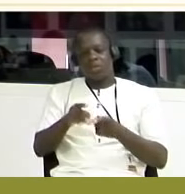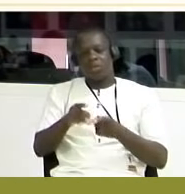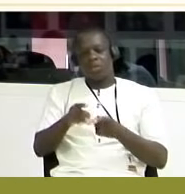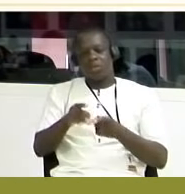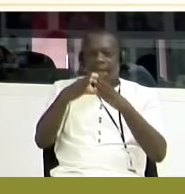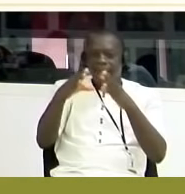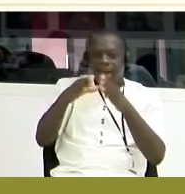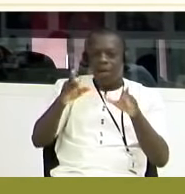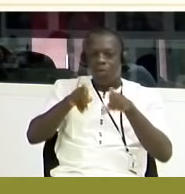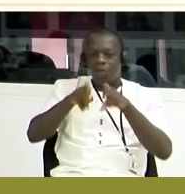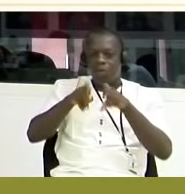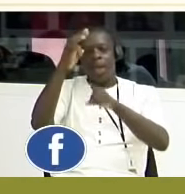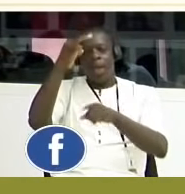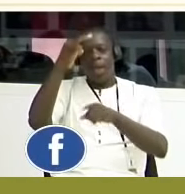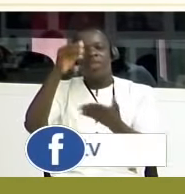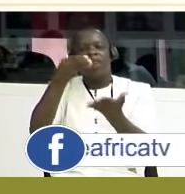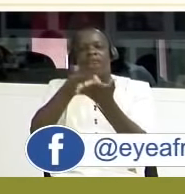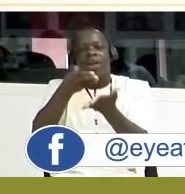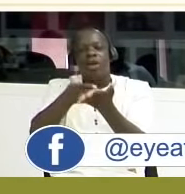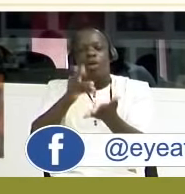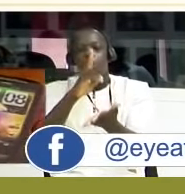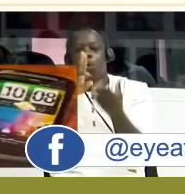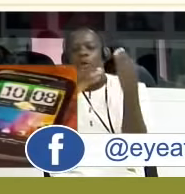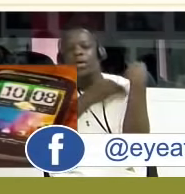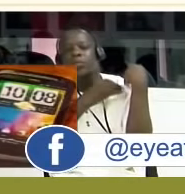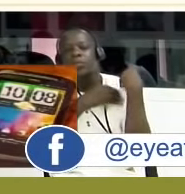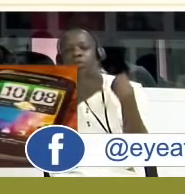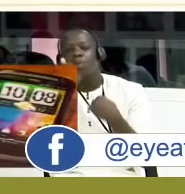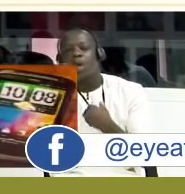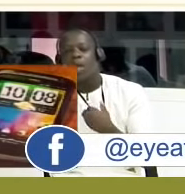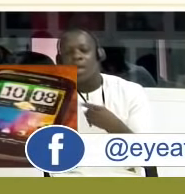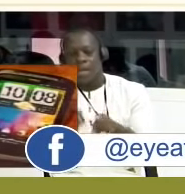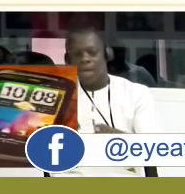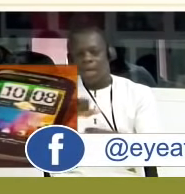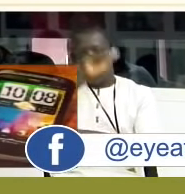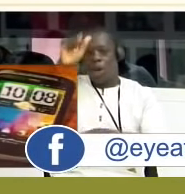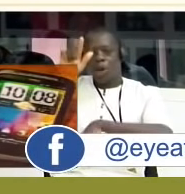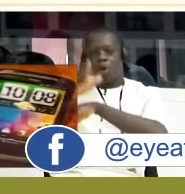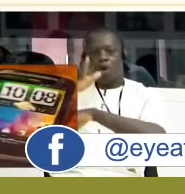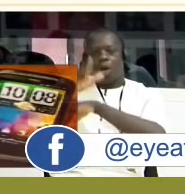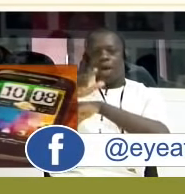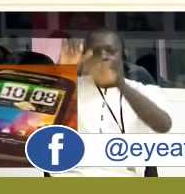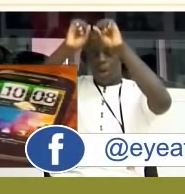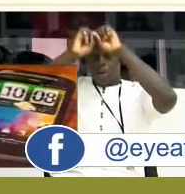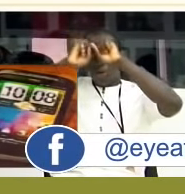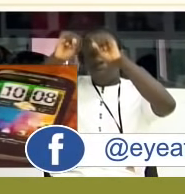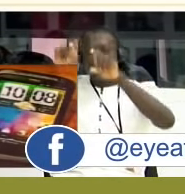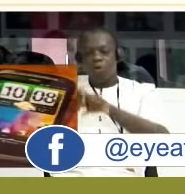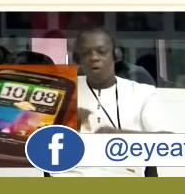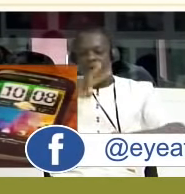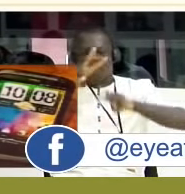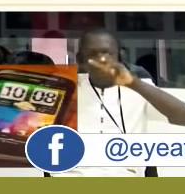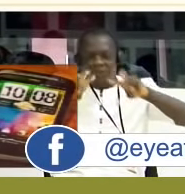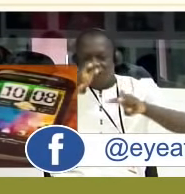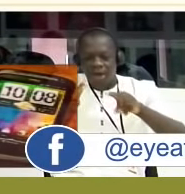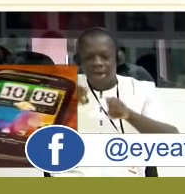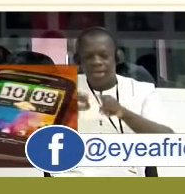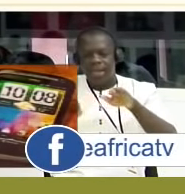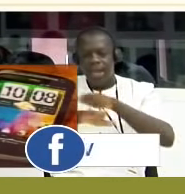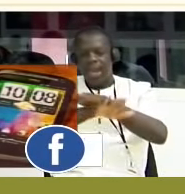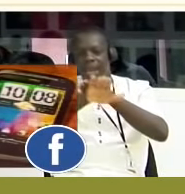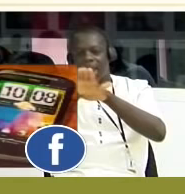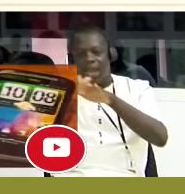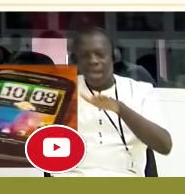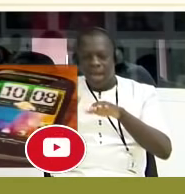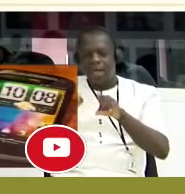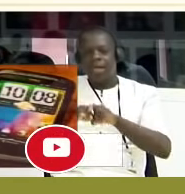Finance and local government to find land and also the funds to build those stations and,